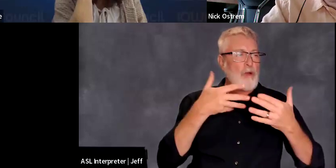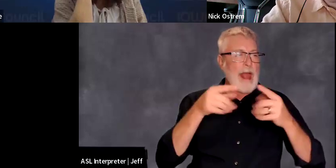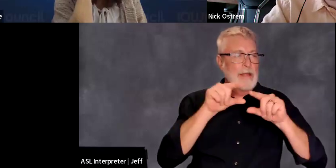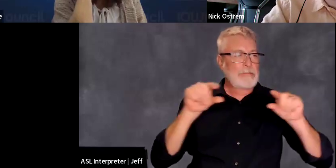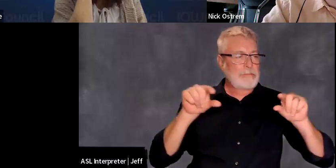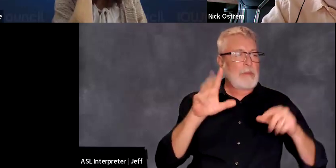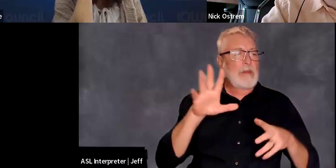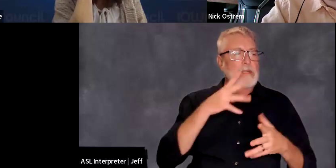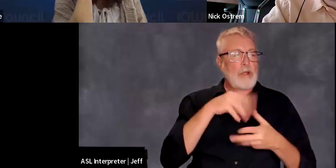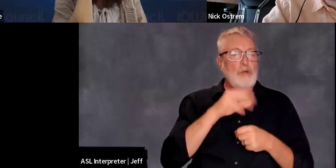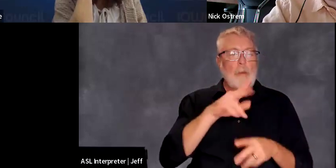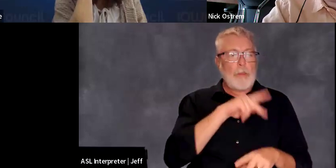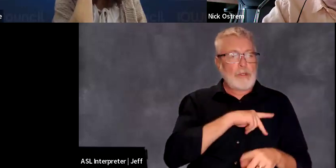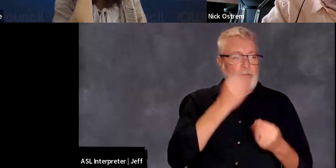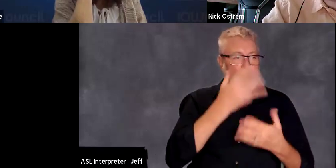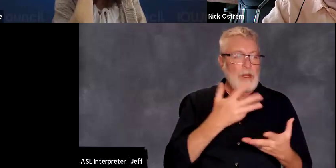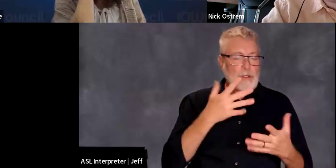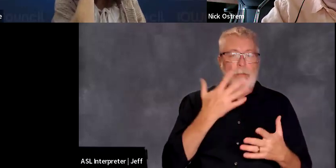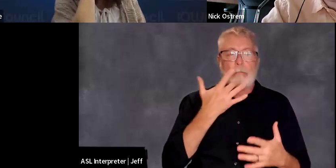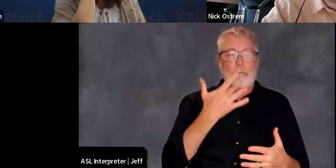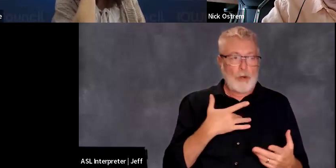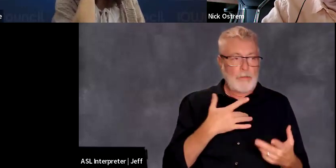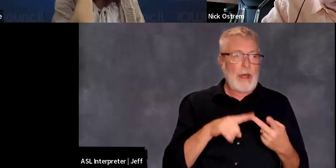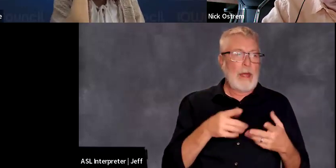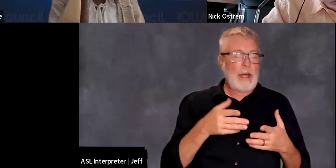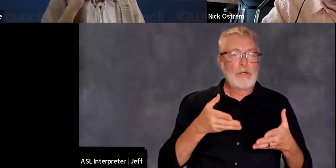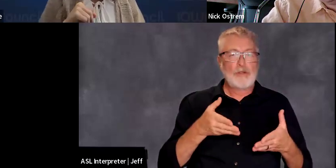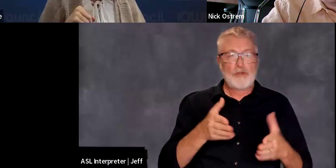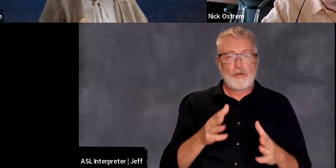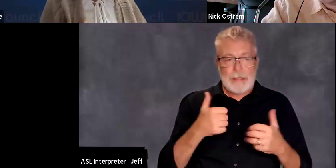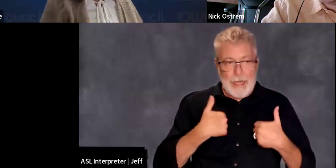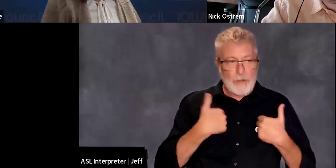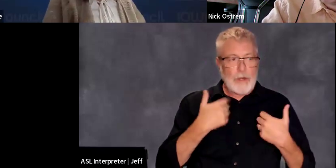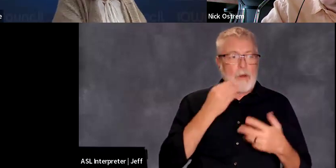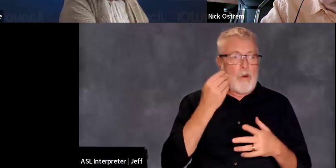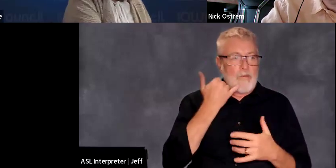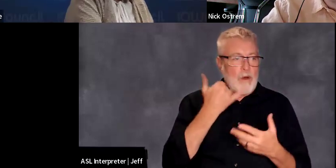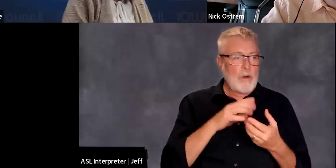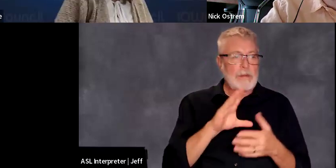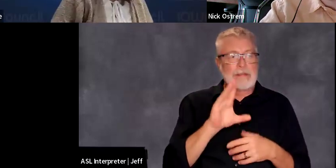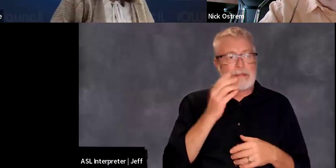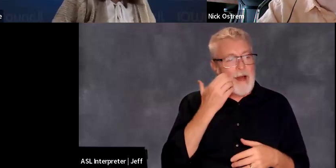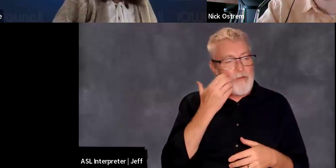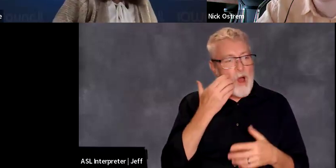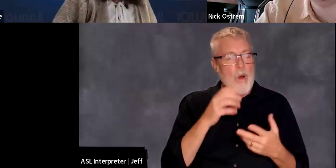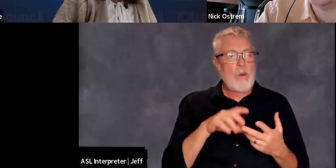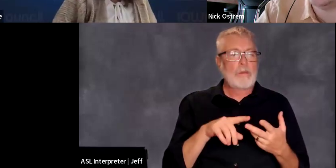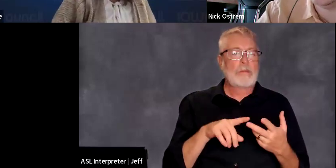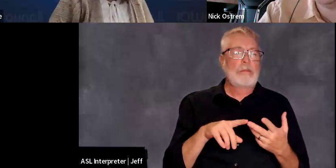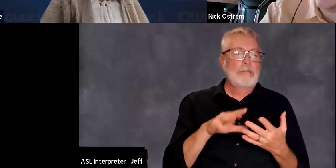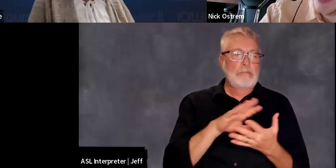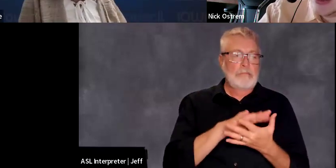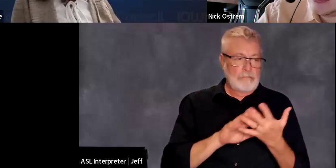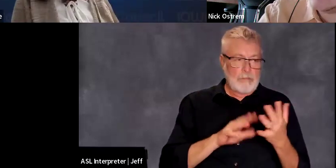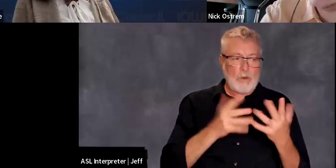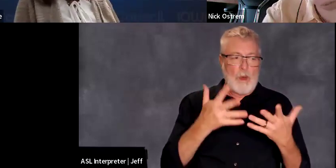have personal information, uh, date of birth, street address, home phone, cell phone, etc. So you can go